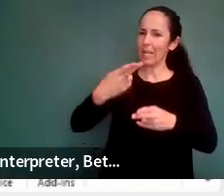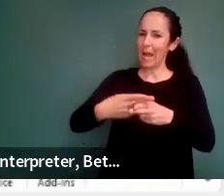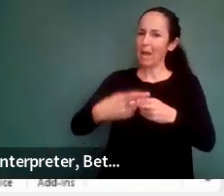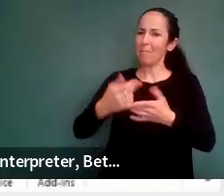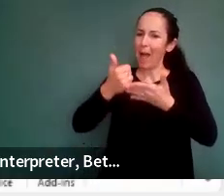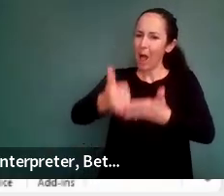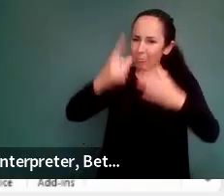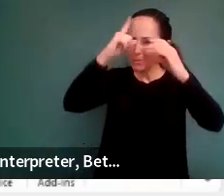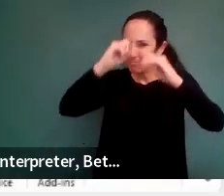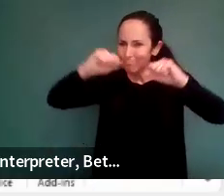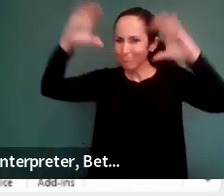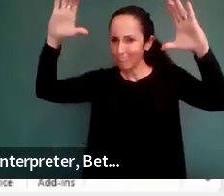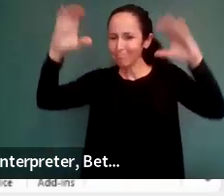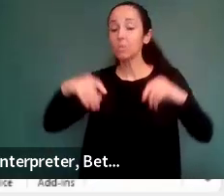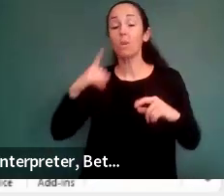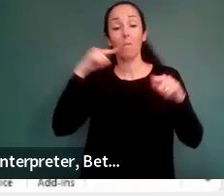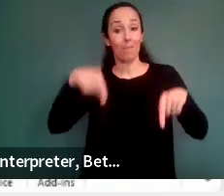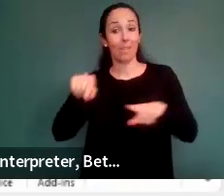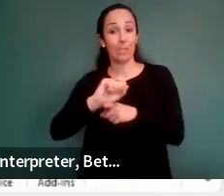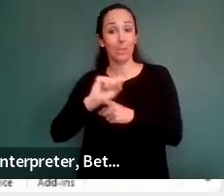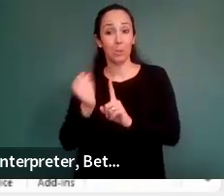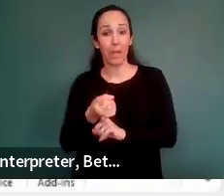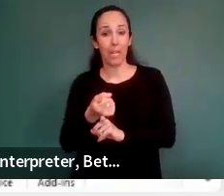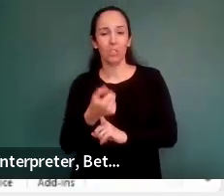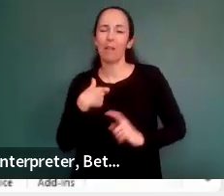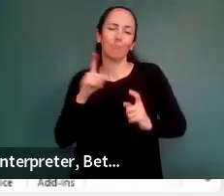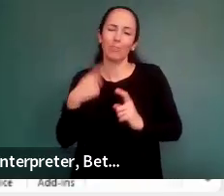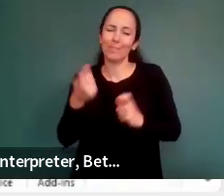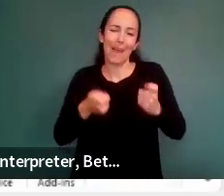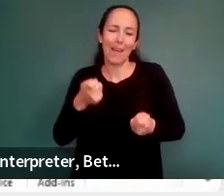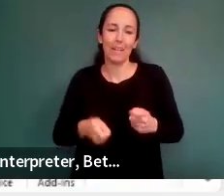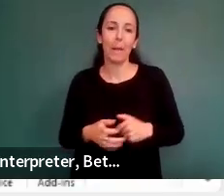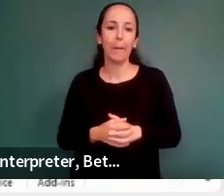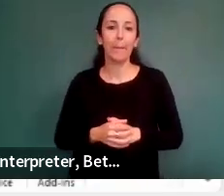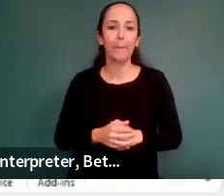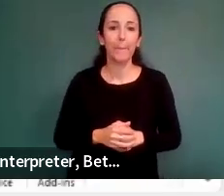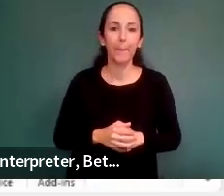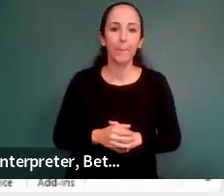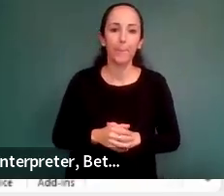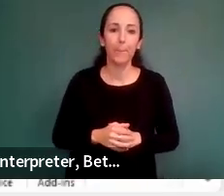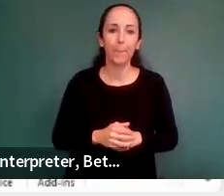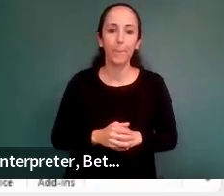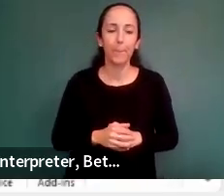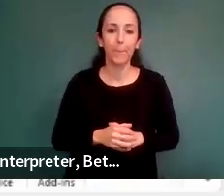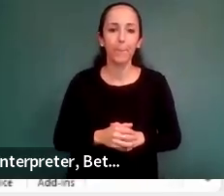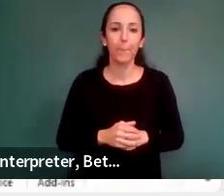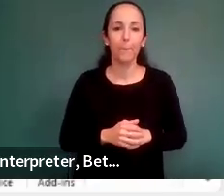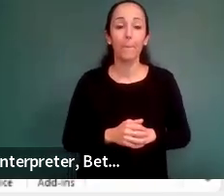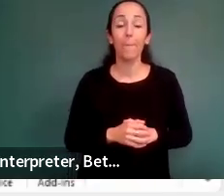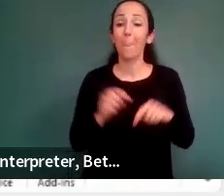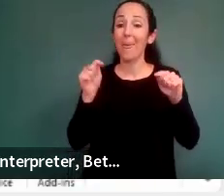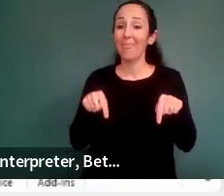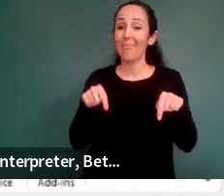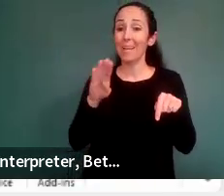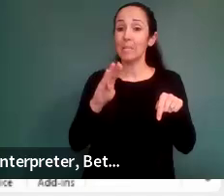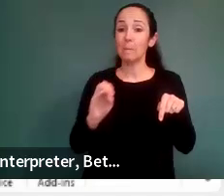in our situation, in our scenario here, we're just editing. Text to display : edit combo. This book. Computer braille. This book. Let's